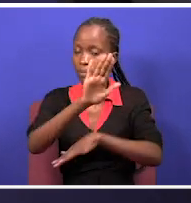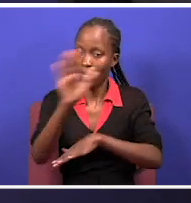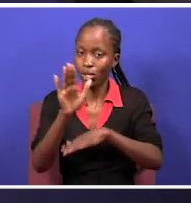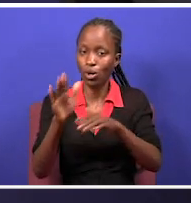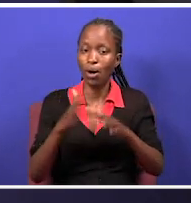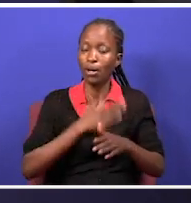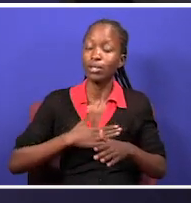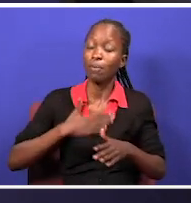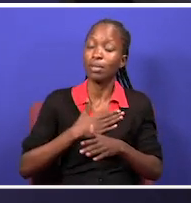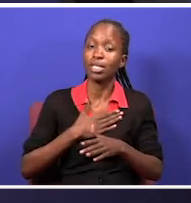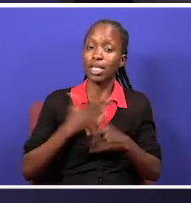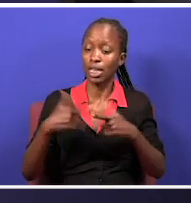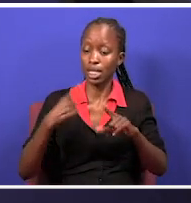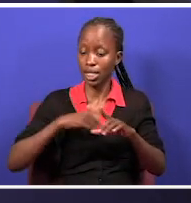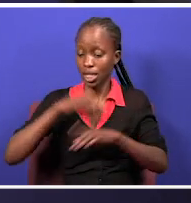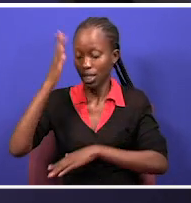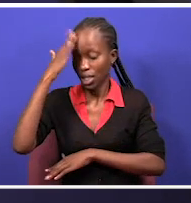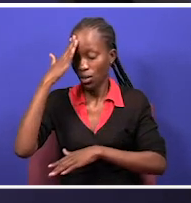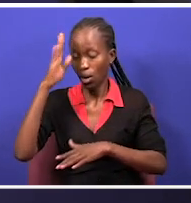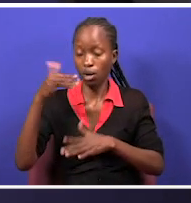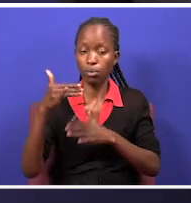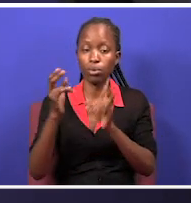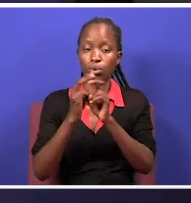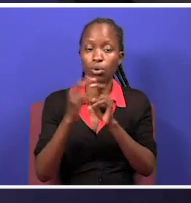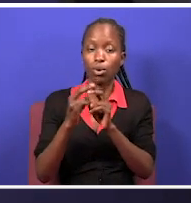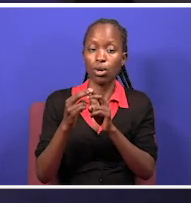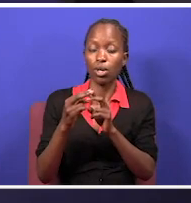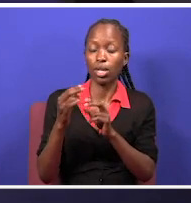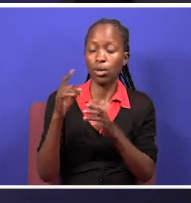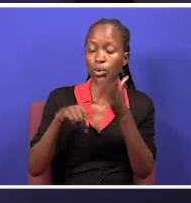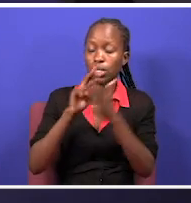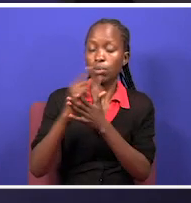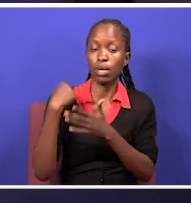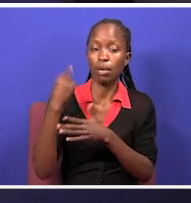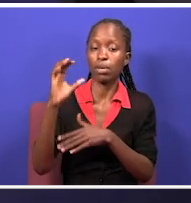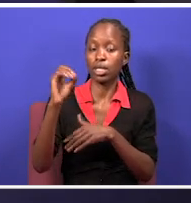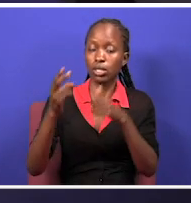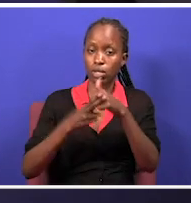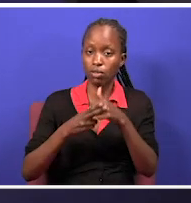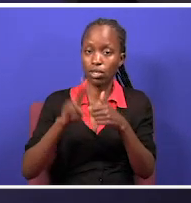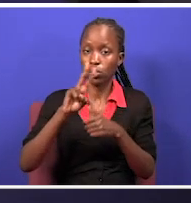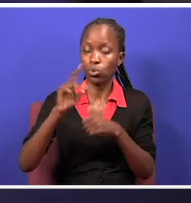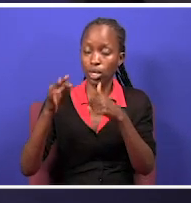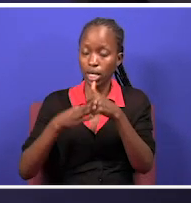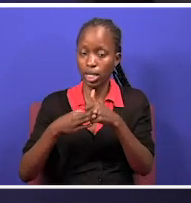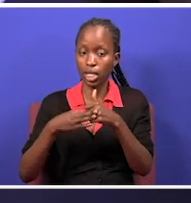So please let us know by contacting the following WhatsApp number,